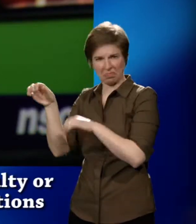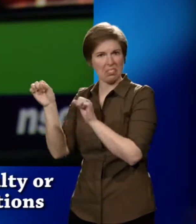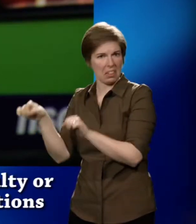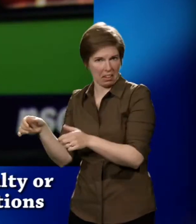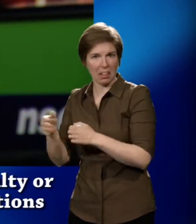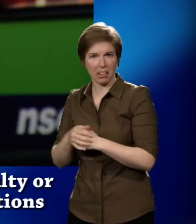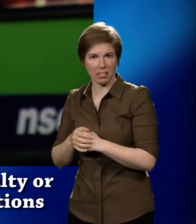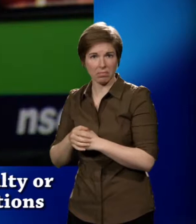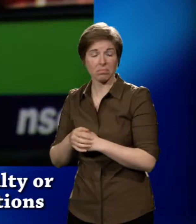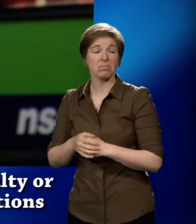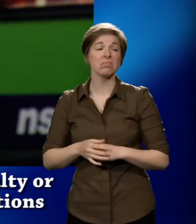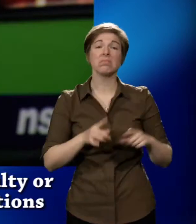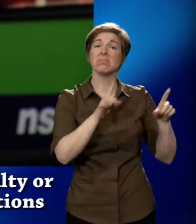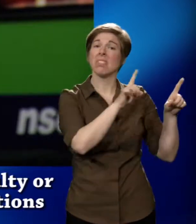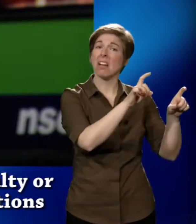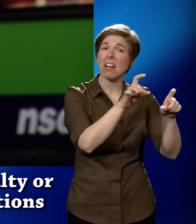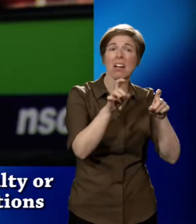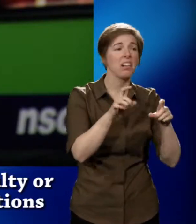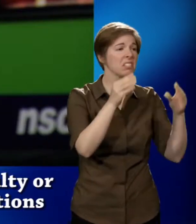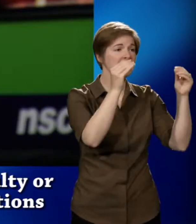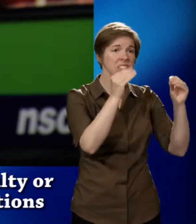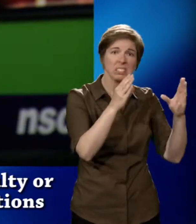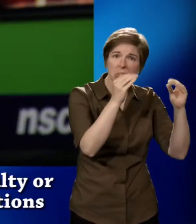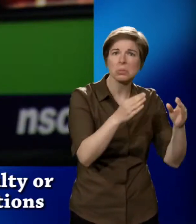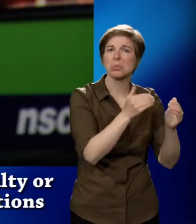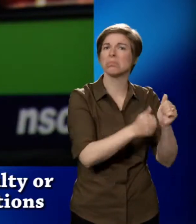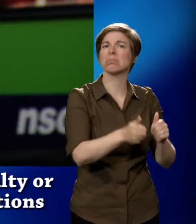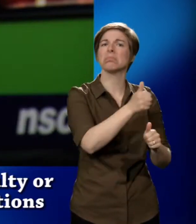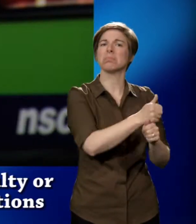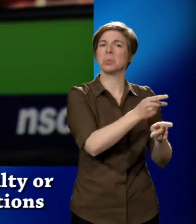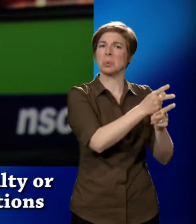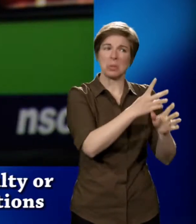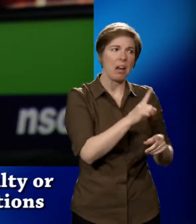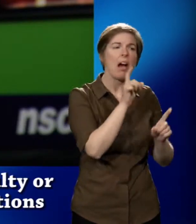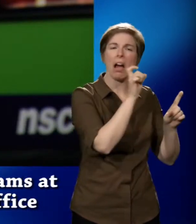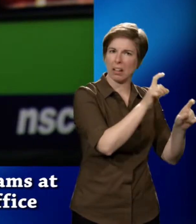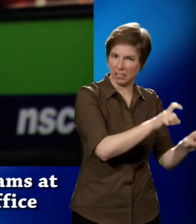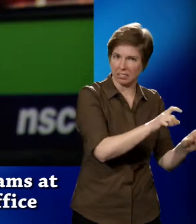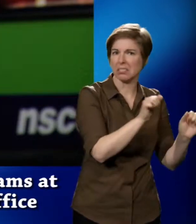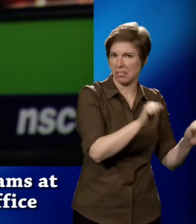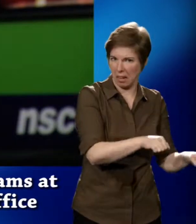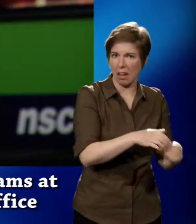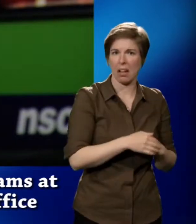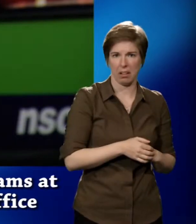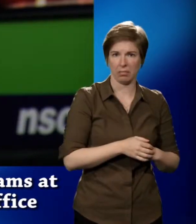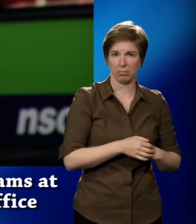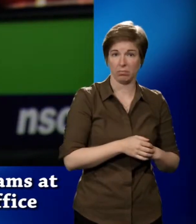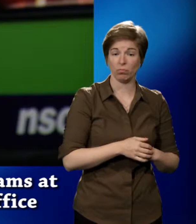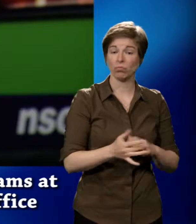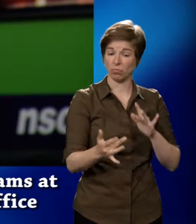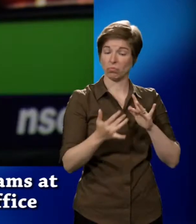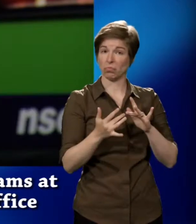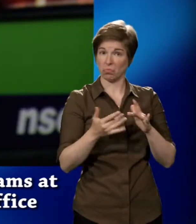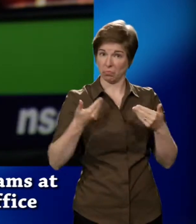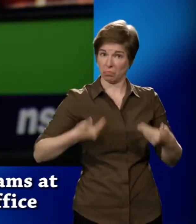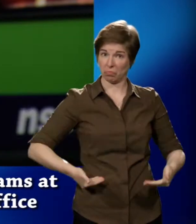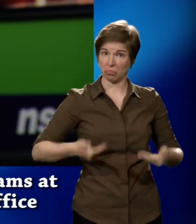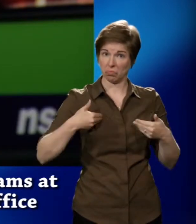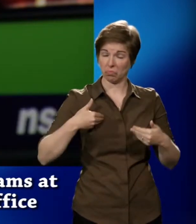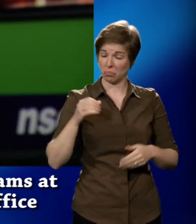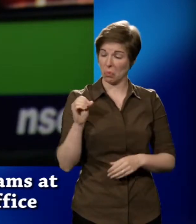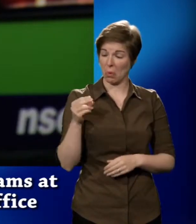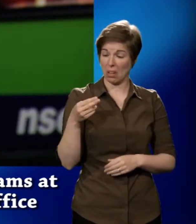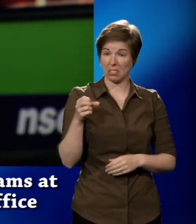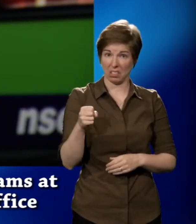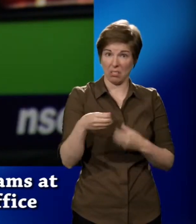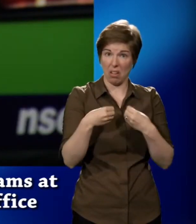you to talk to your faculty or supervisor if you have additional questions. they can contact myself or one of the teams at the